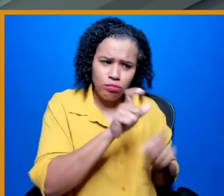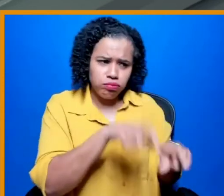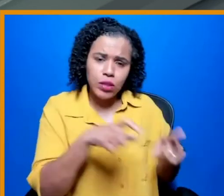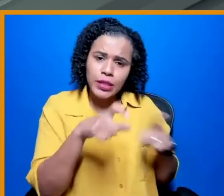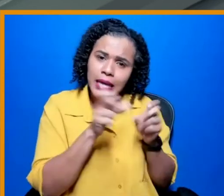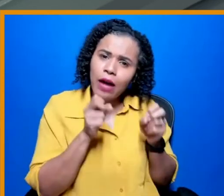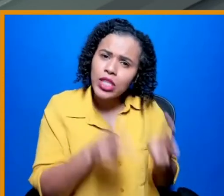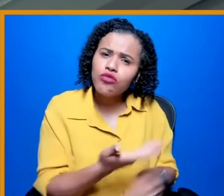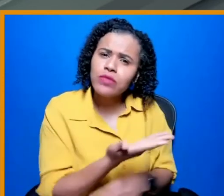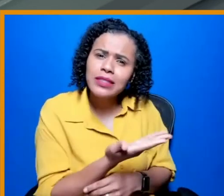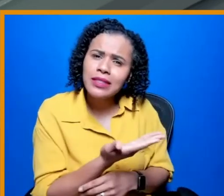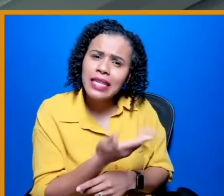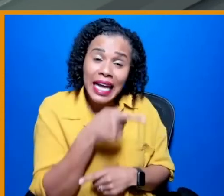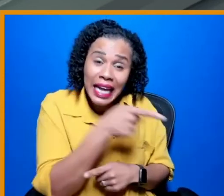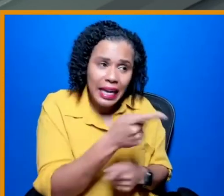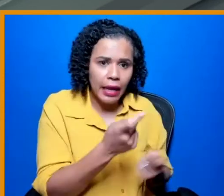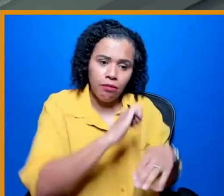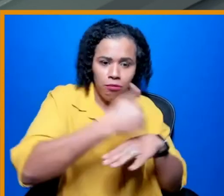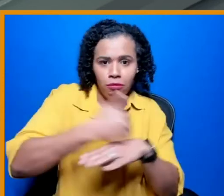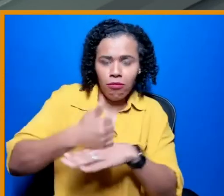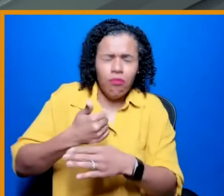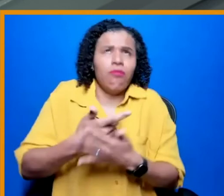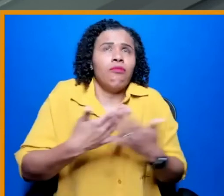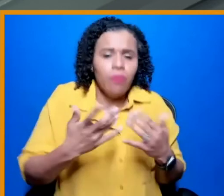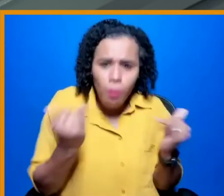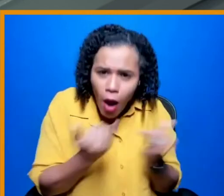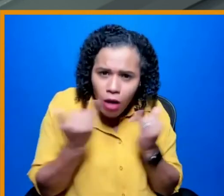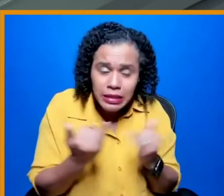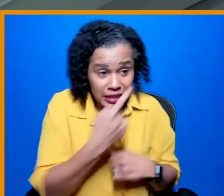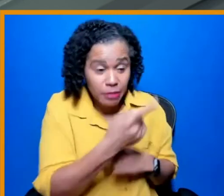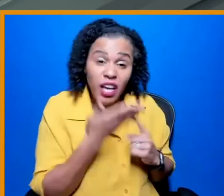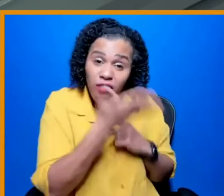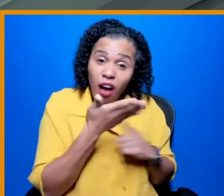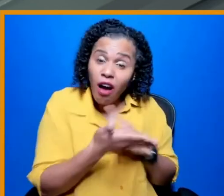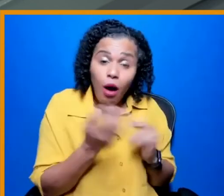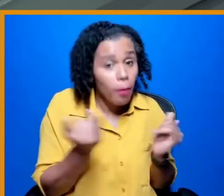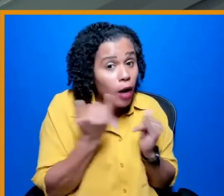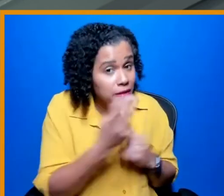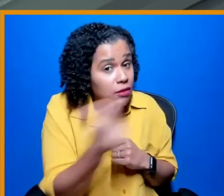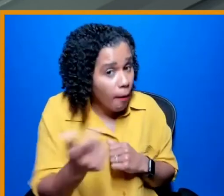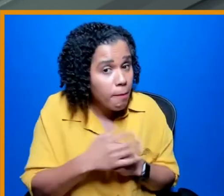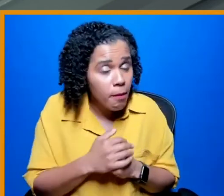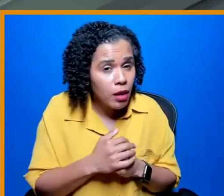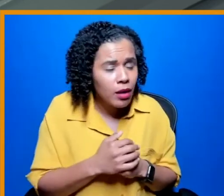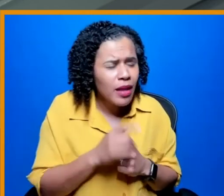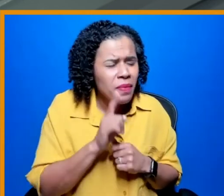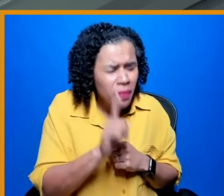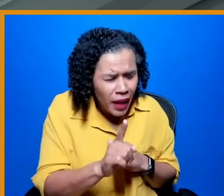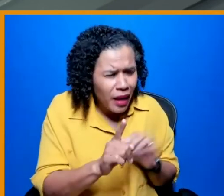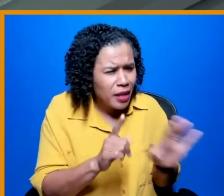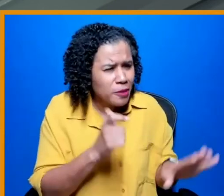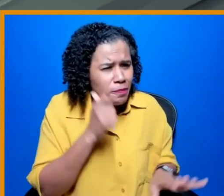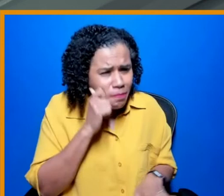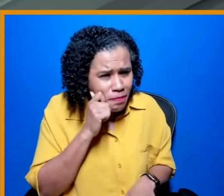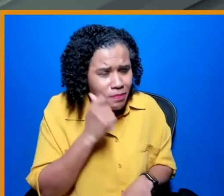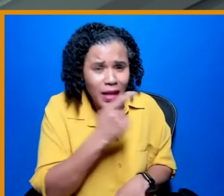that hosted numerous parties, attending some himself, and then having the gall to lie about